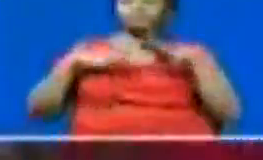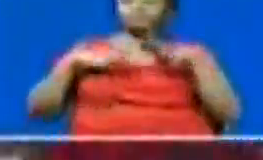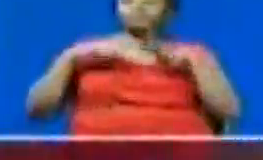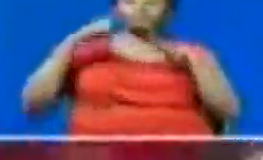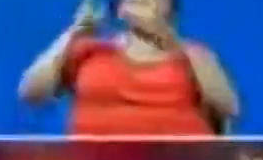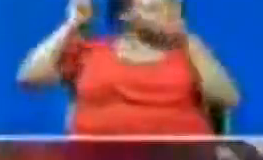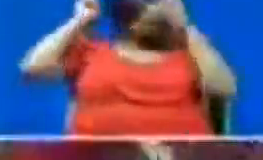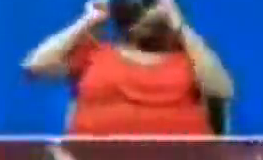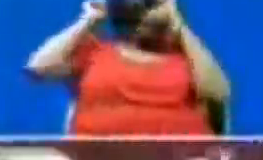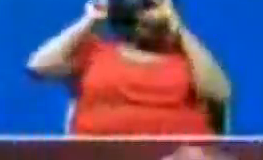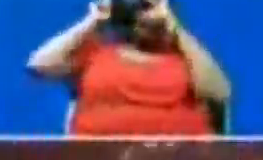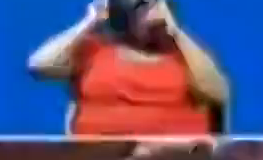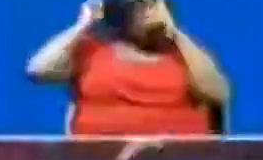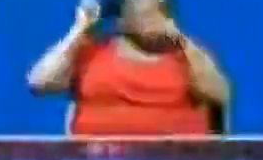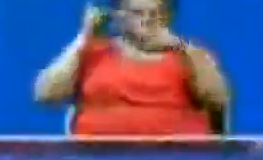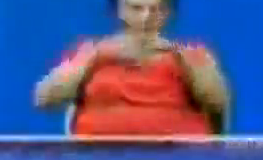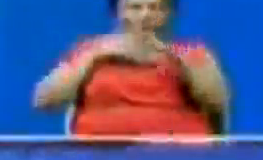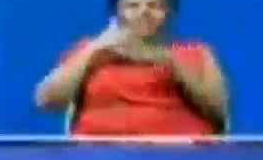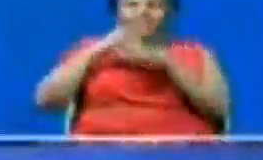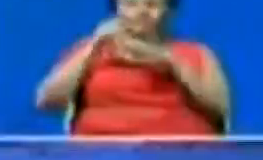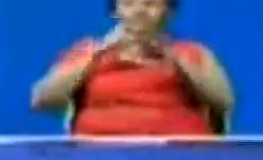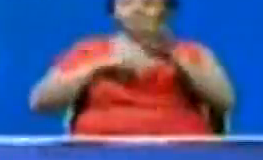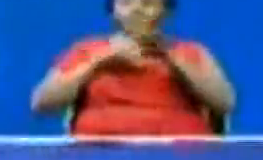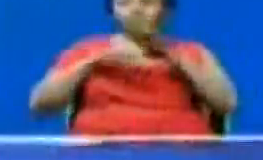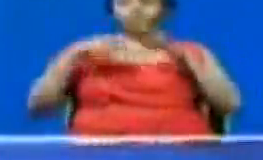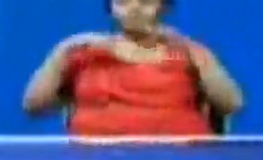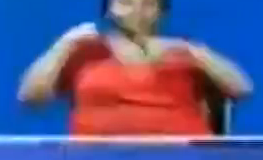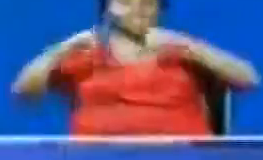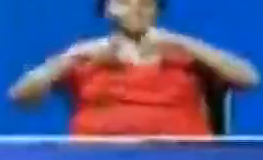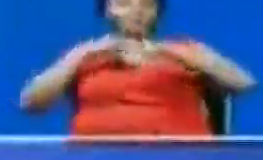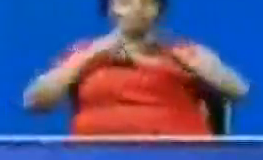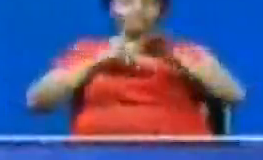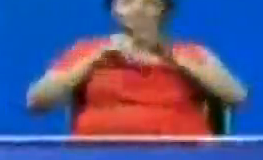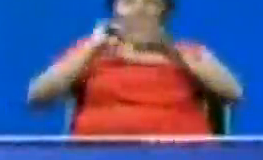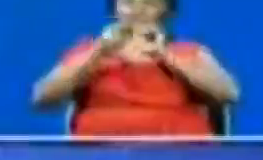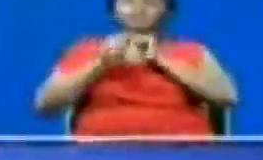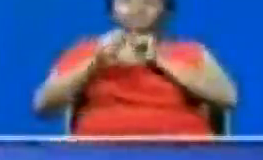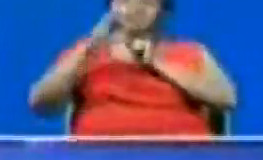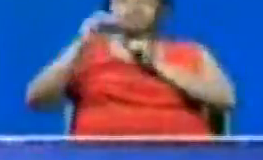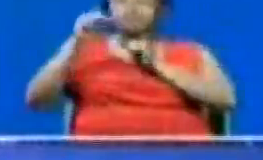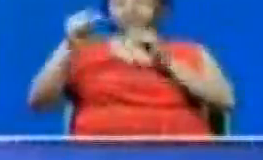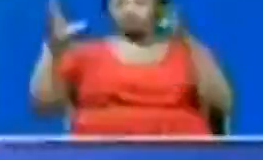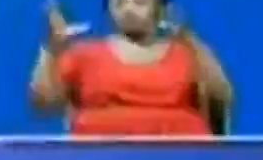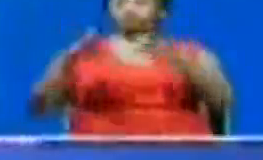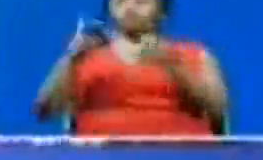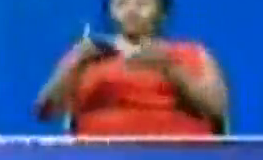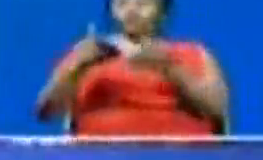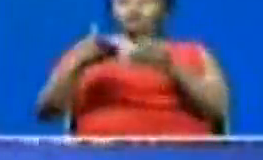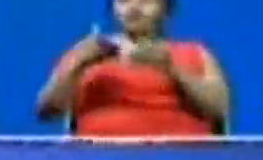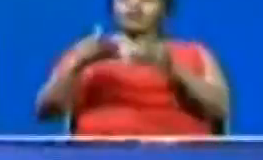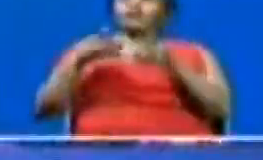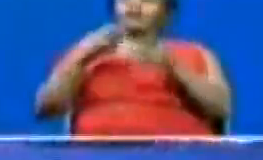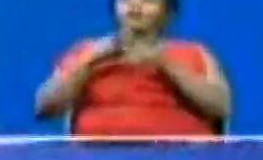of Ikolomani constituency in Kakamega, a day of high spirits as they converged at Malinya Stadium for the